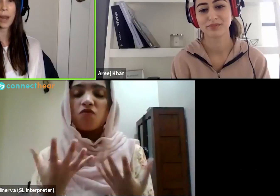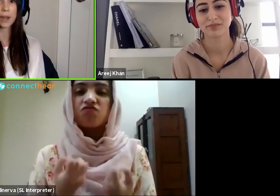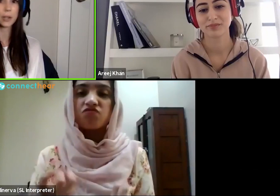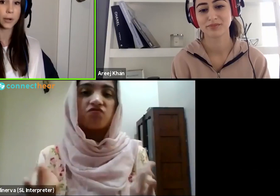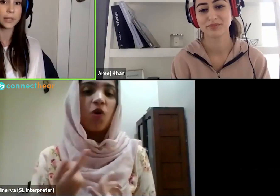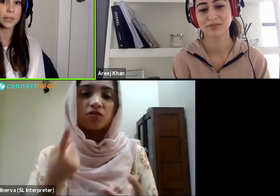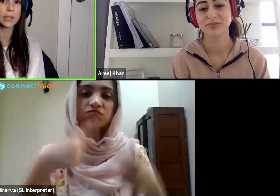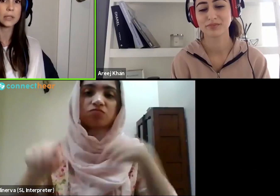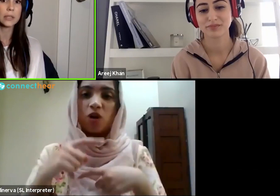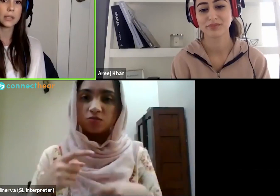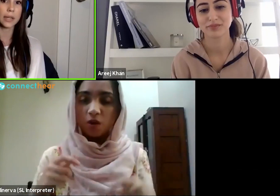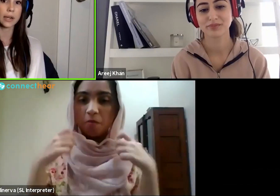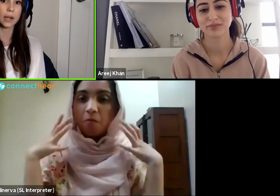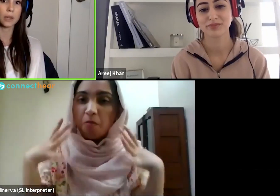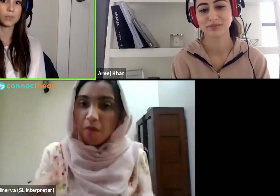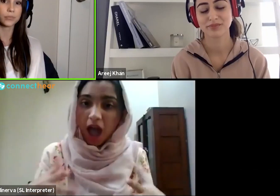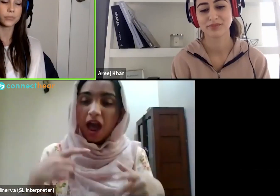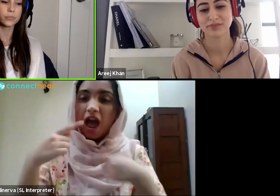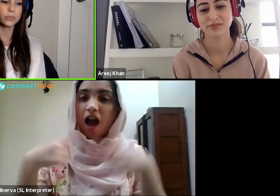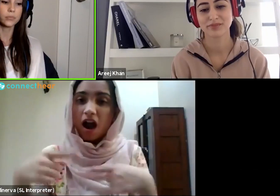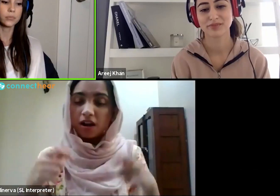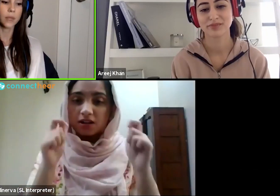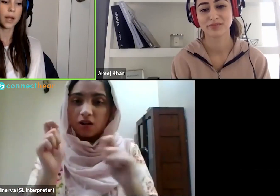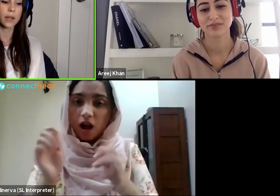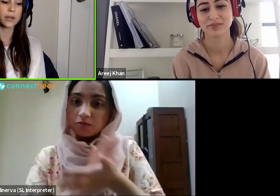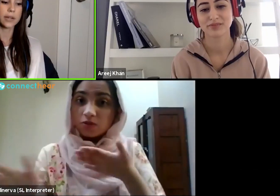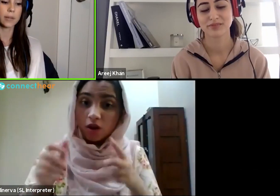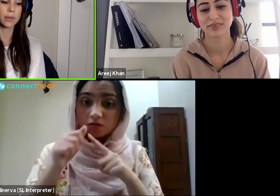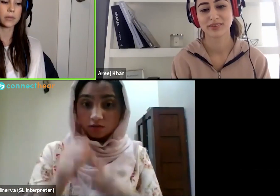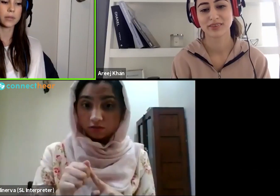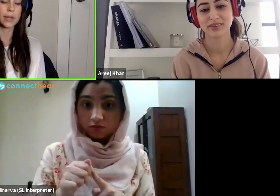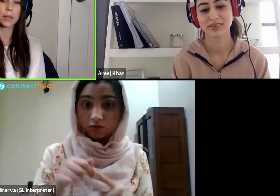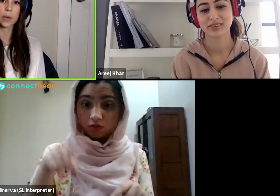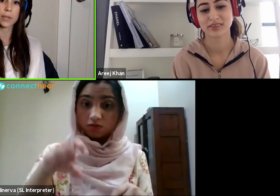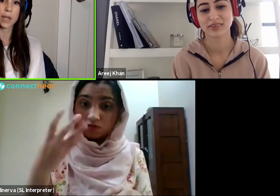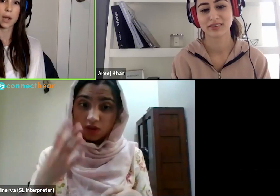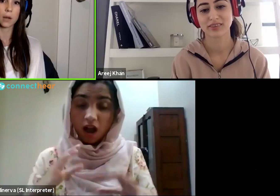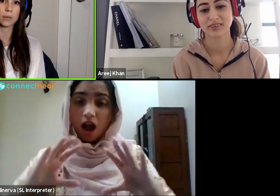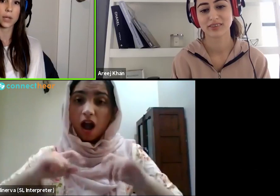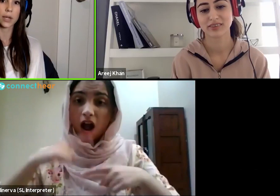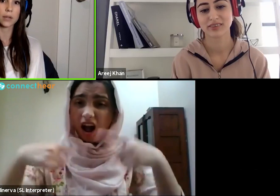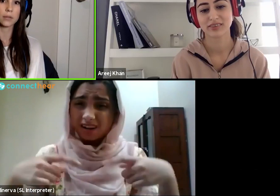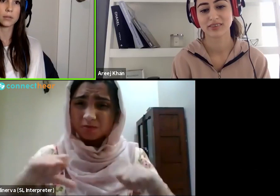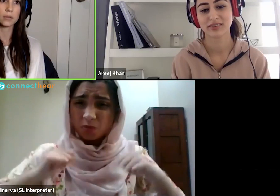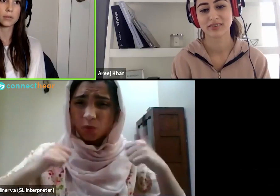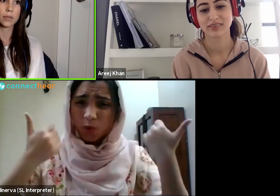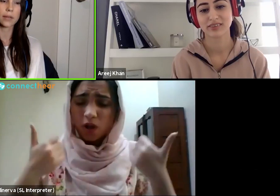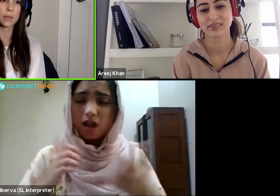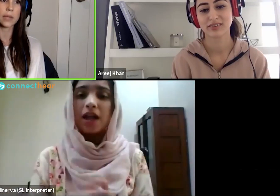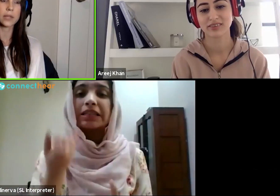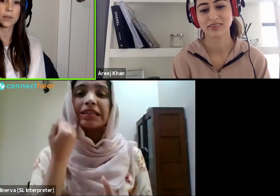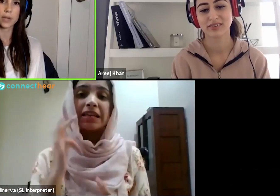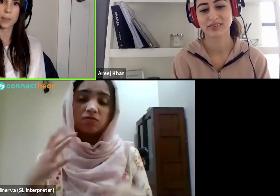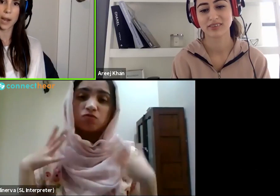the way he created me, and let others think about they could bring me down and think